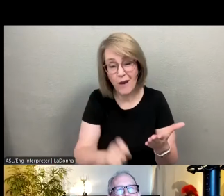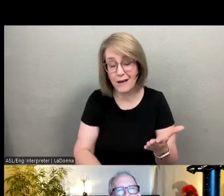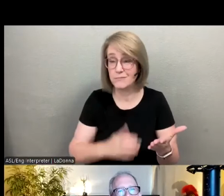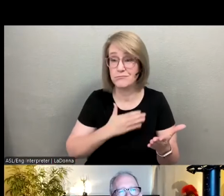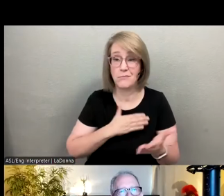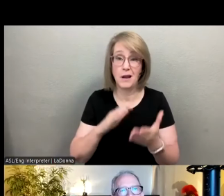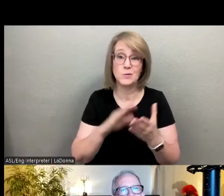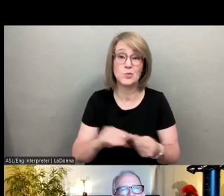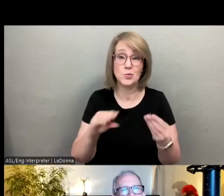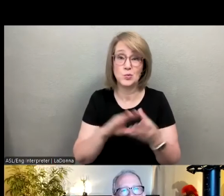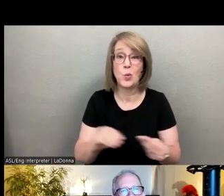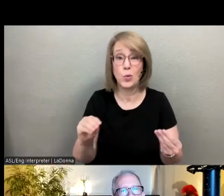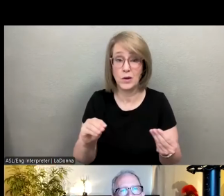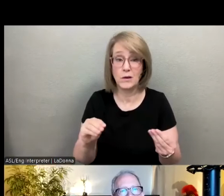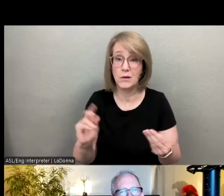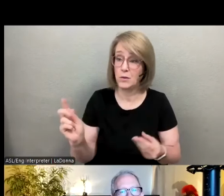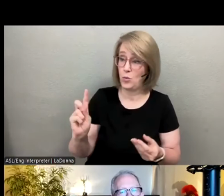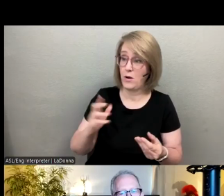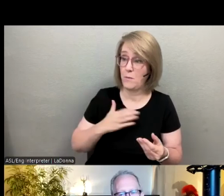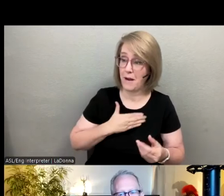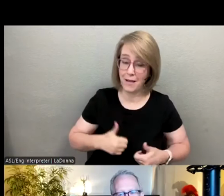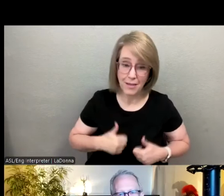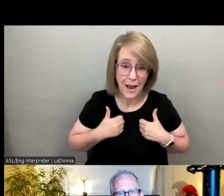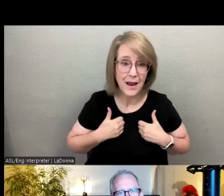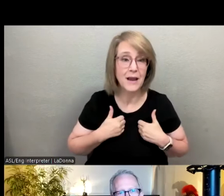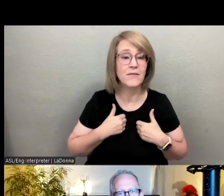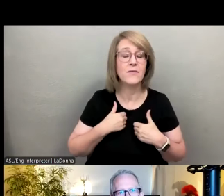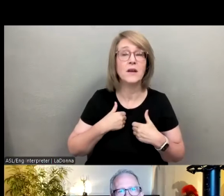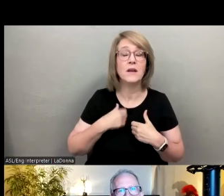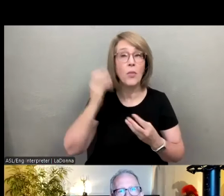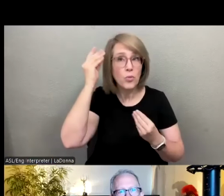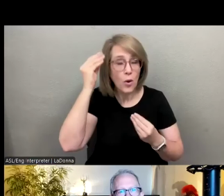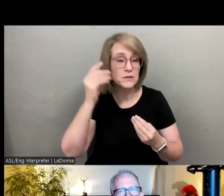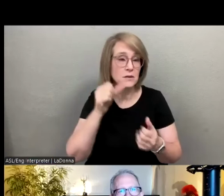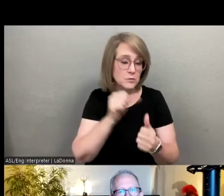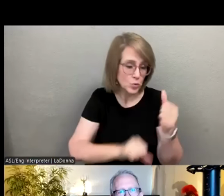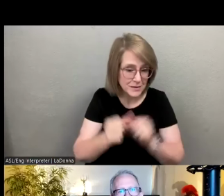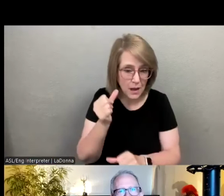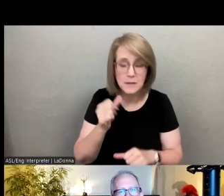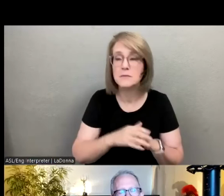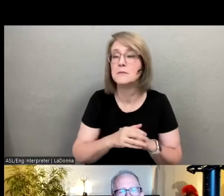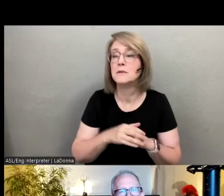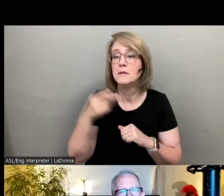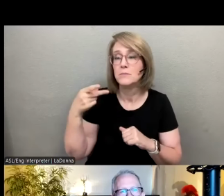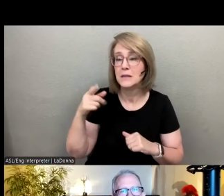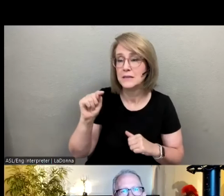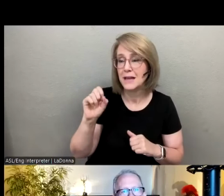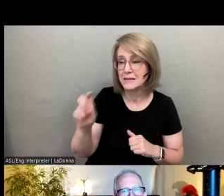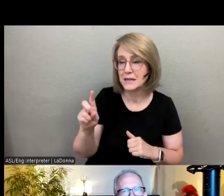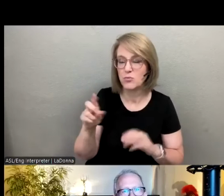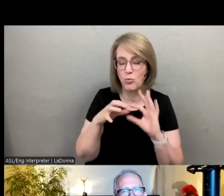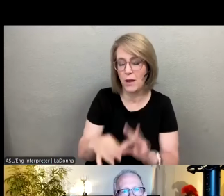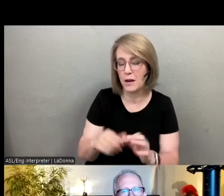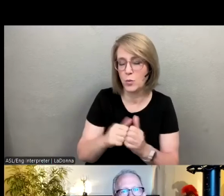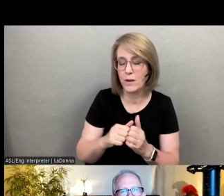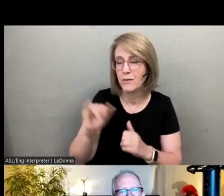of where I was at the time, suicidal, PTSD, after a jet crash. And I just kind of